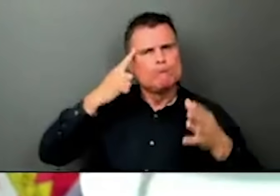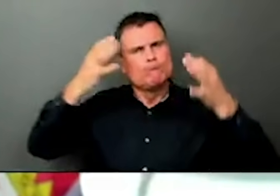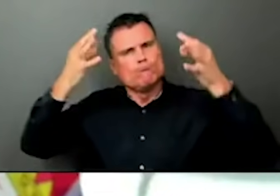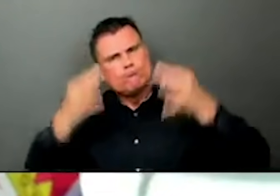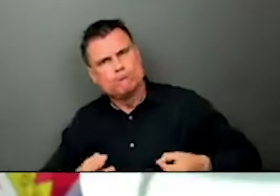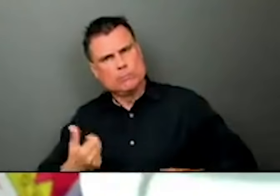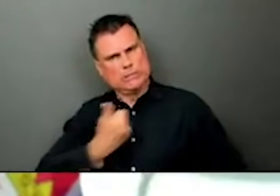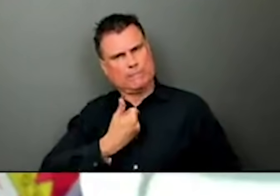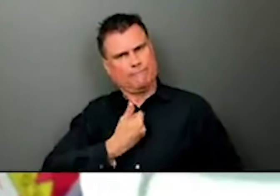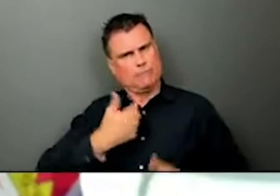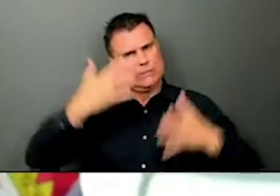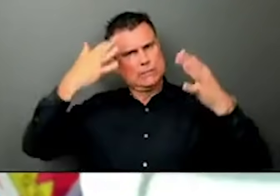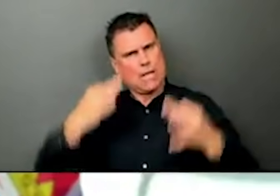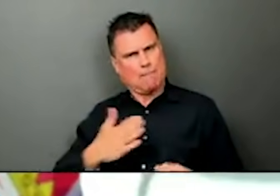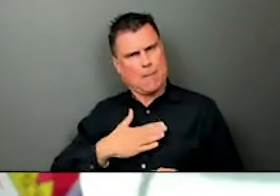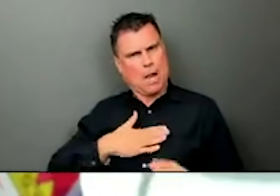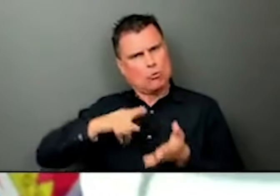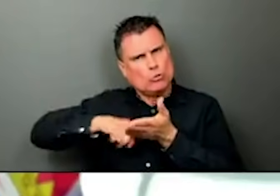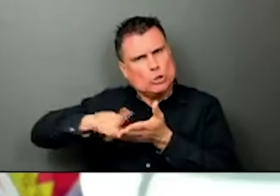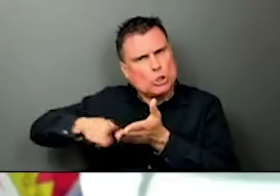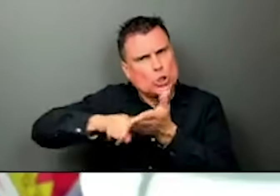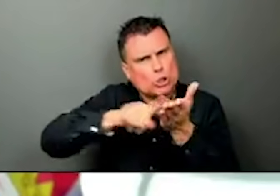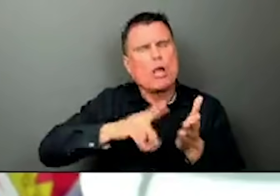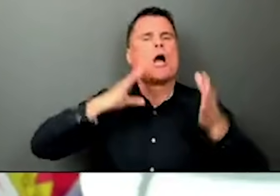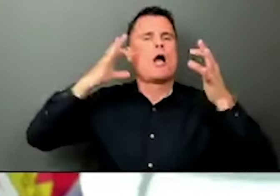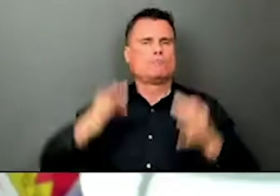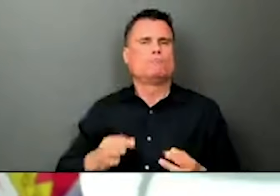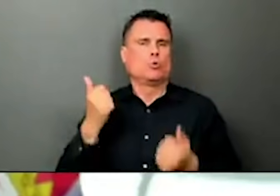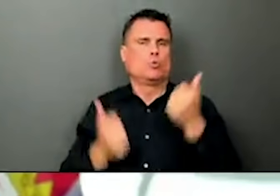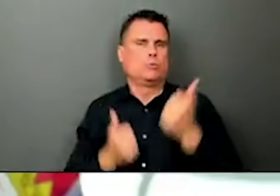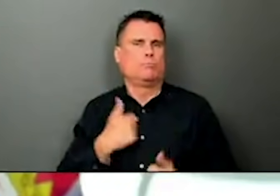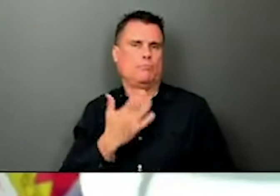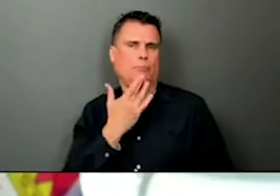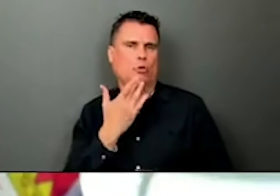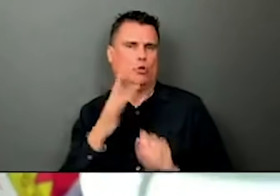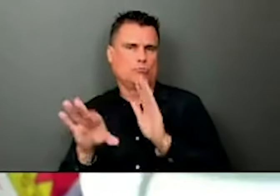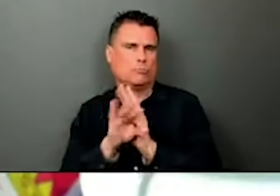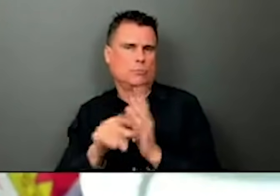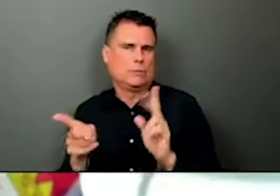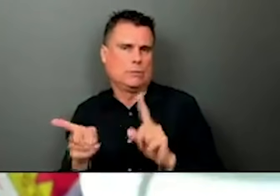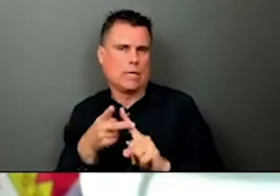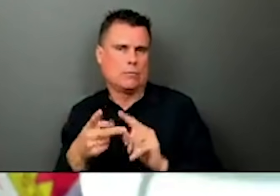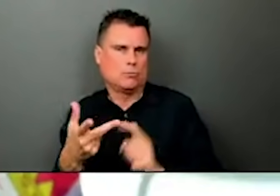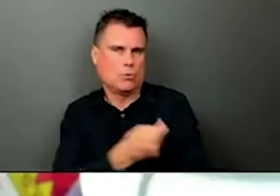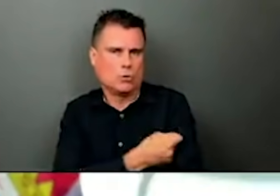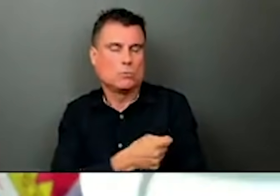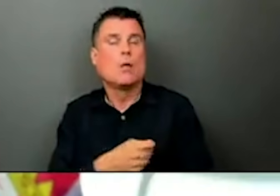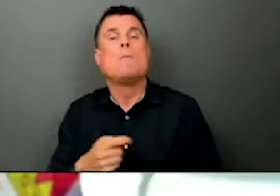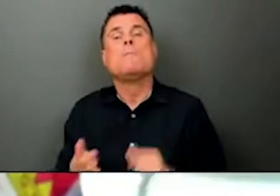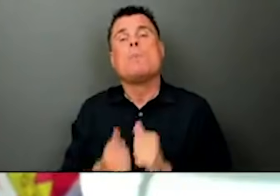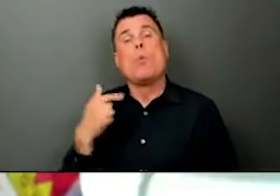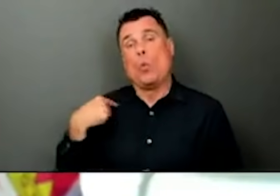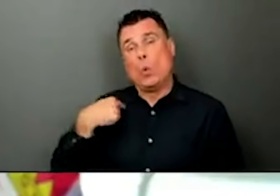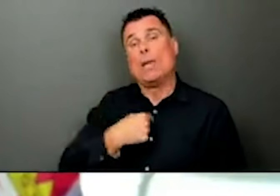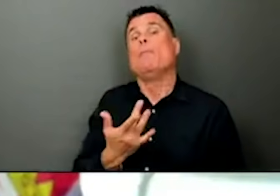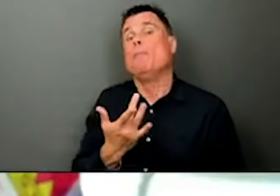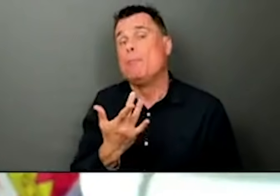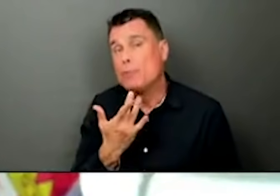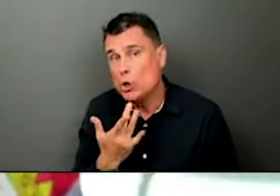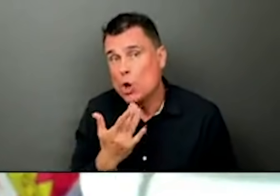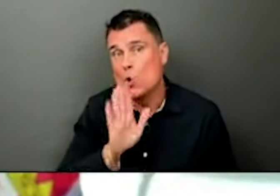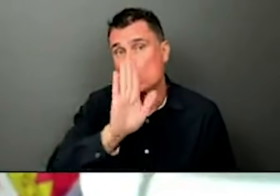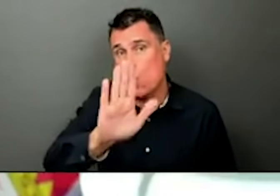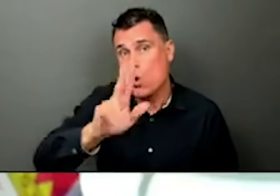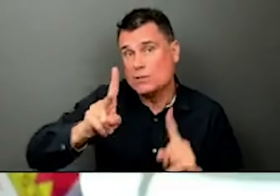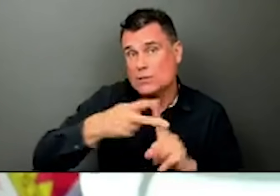first of all, we know that generally we prefer for people to have the same vaccine of the same dose. However, we also know that